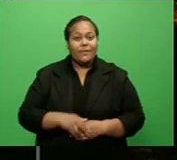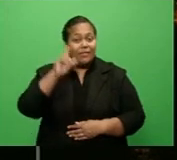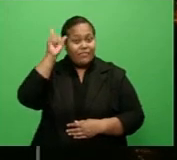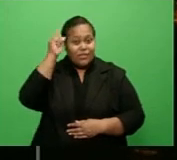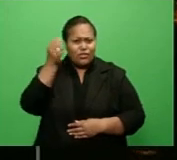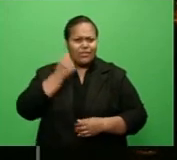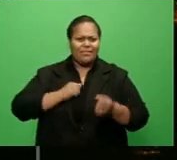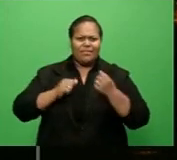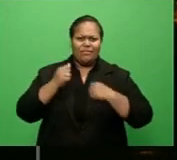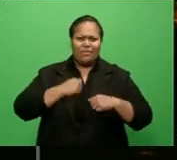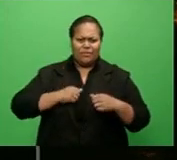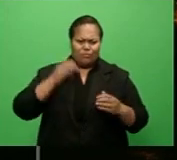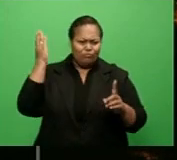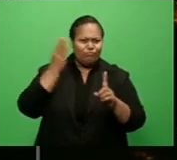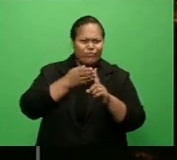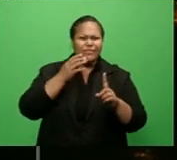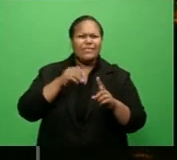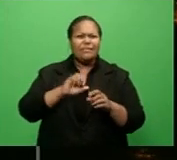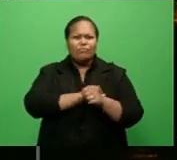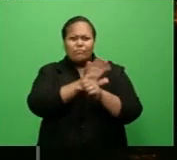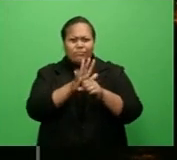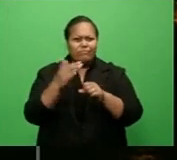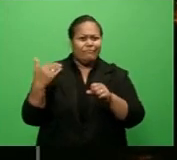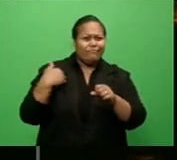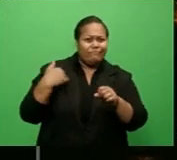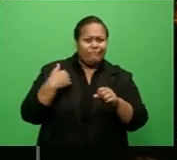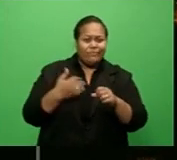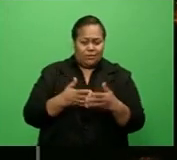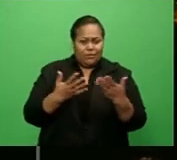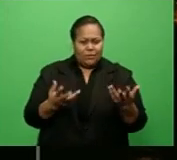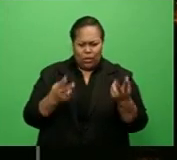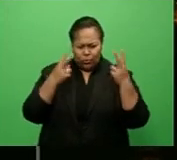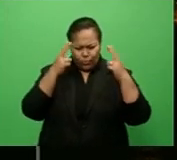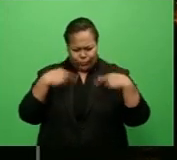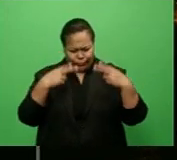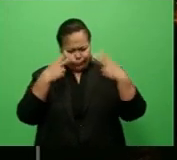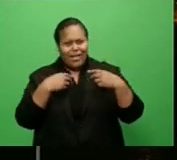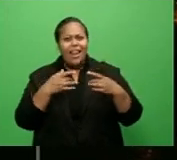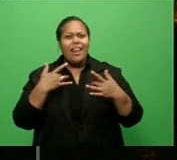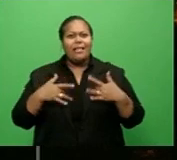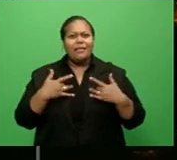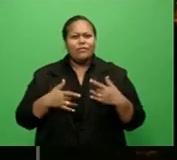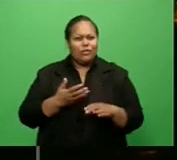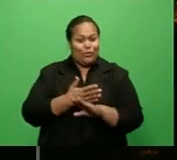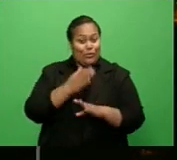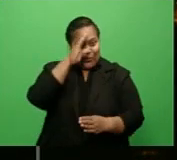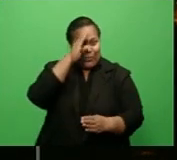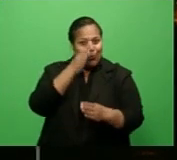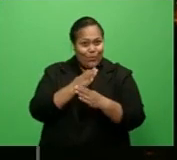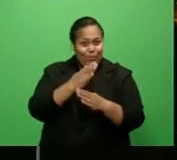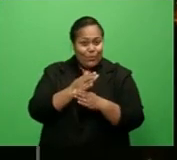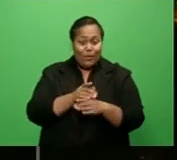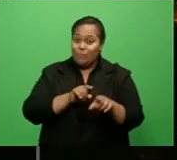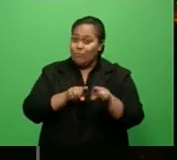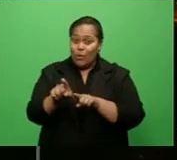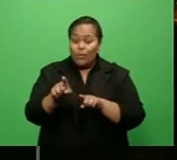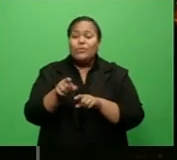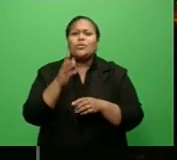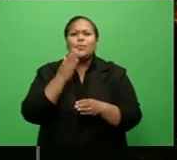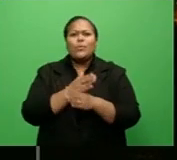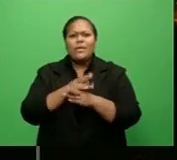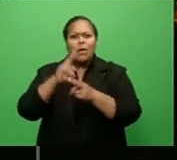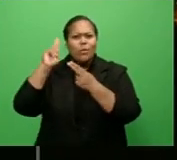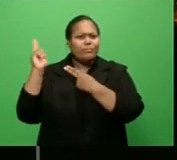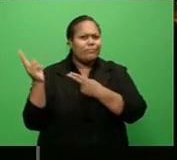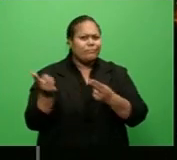suffered directly from the impacts of the pandemic are looking at their lives with renewed hope. Many of those who were working in the hospitality sector